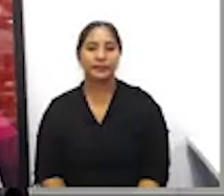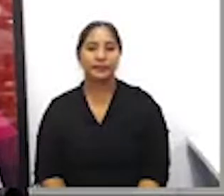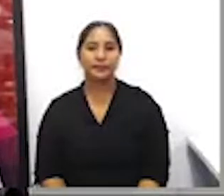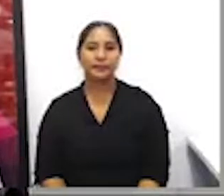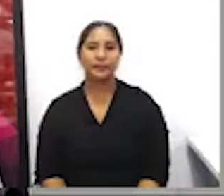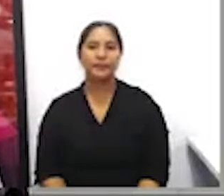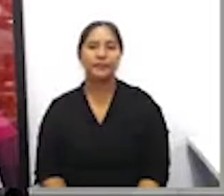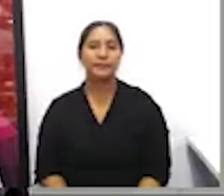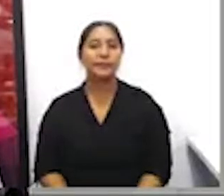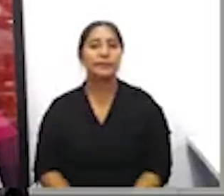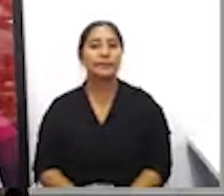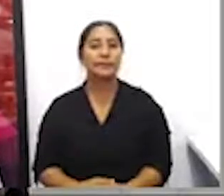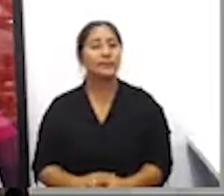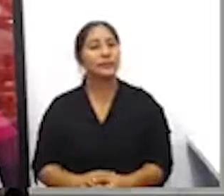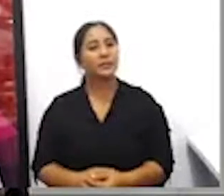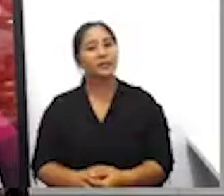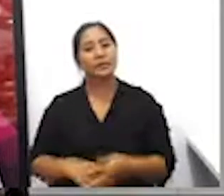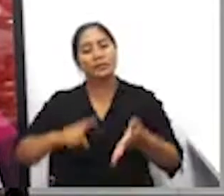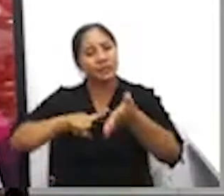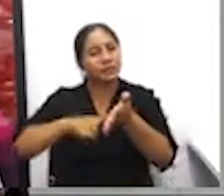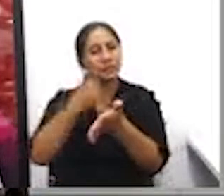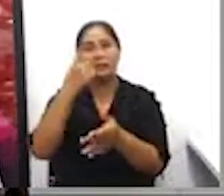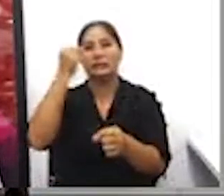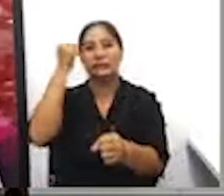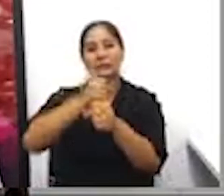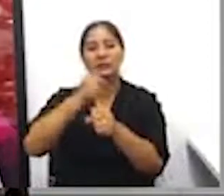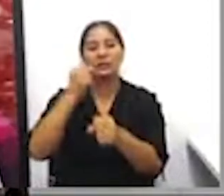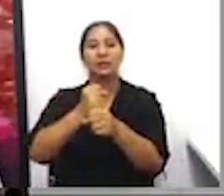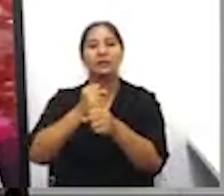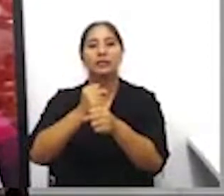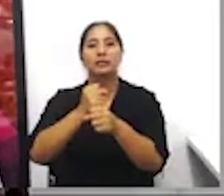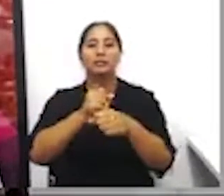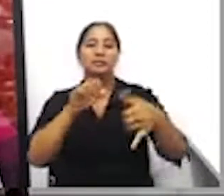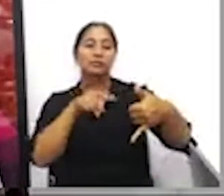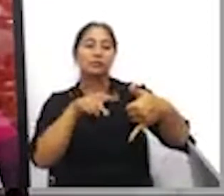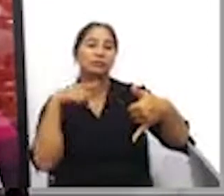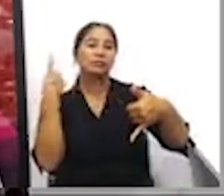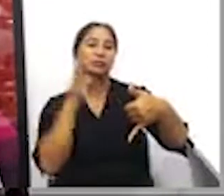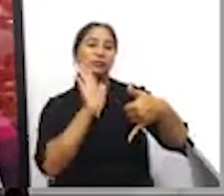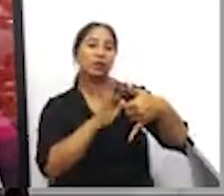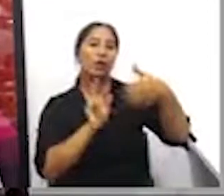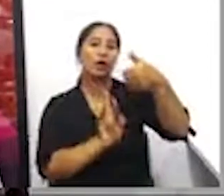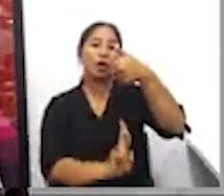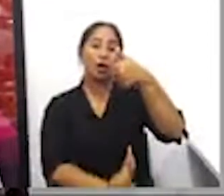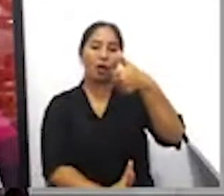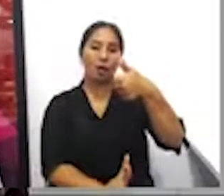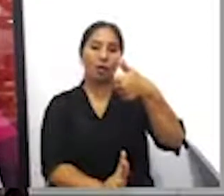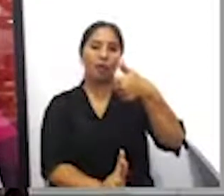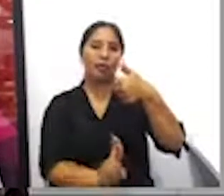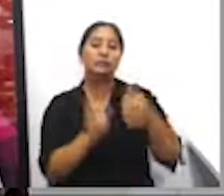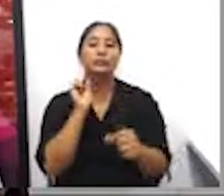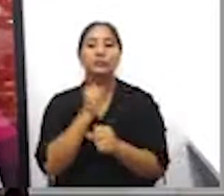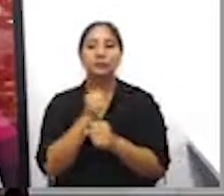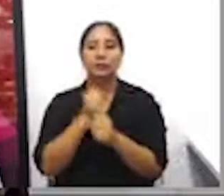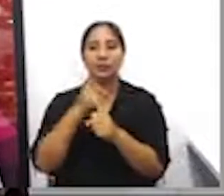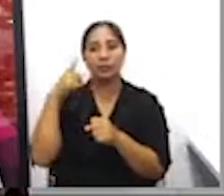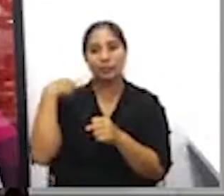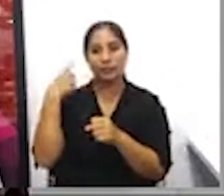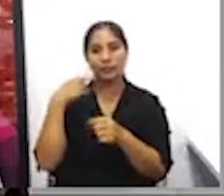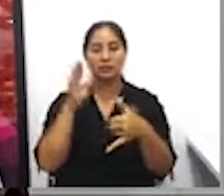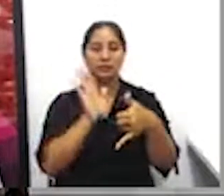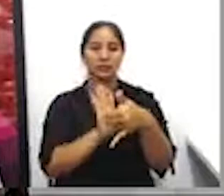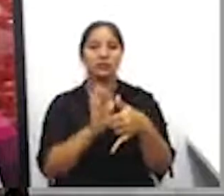is. So in order to join in this activity, go to menti.com and use the code